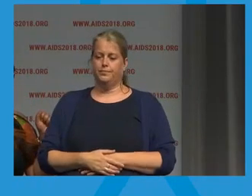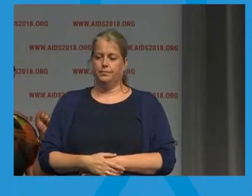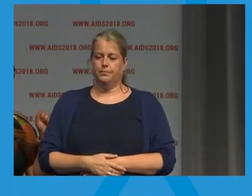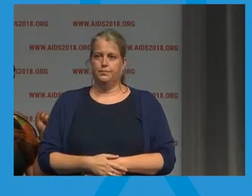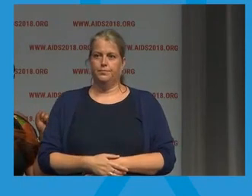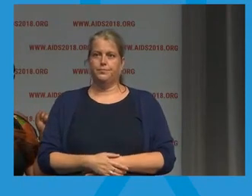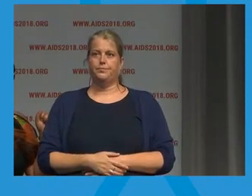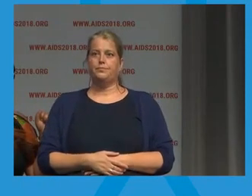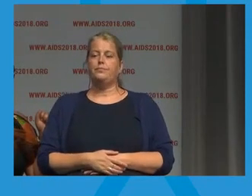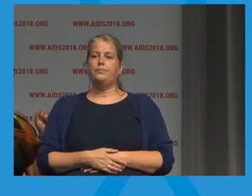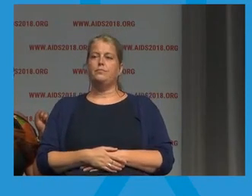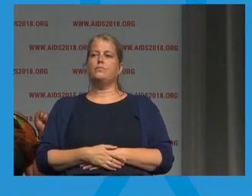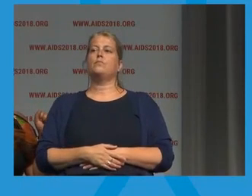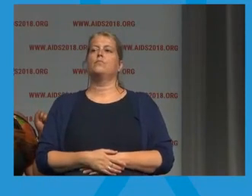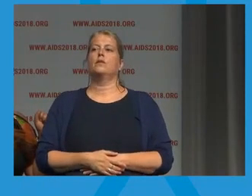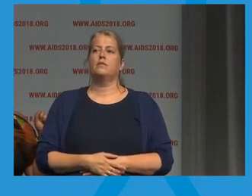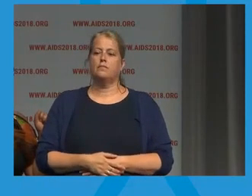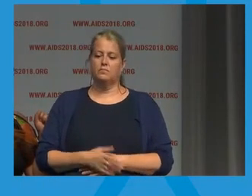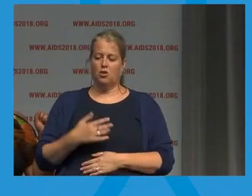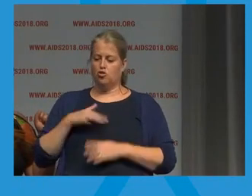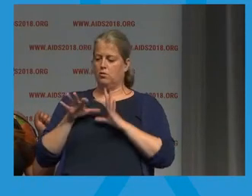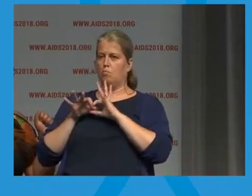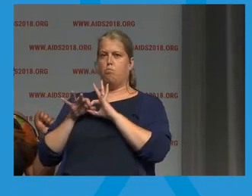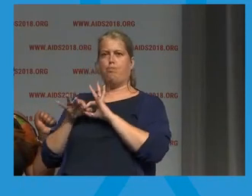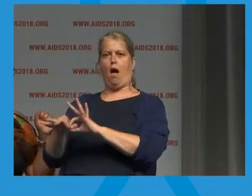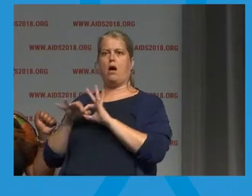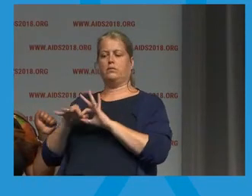our children. It's broken.